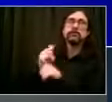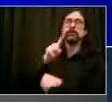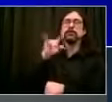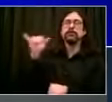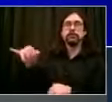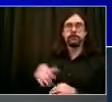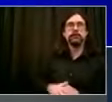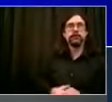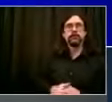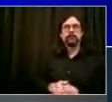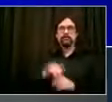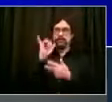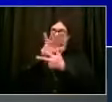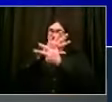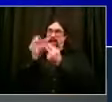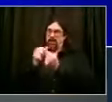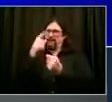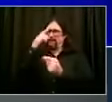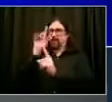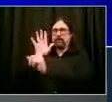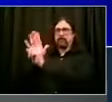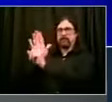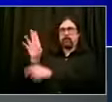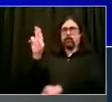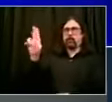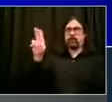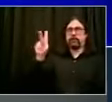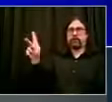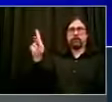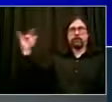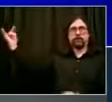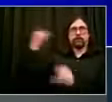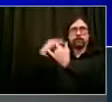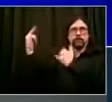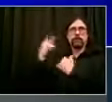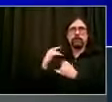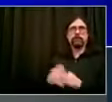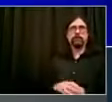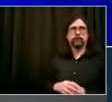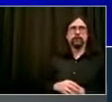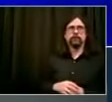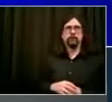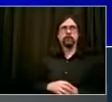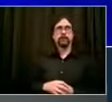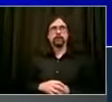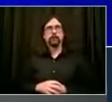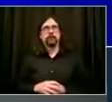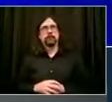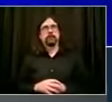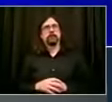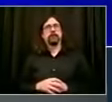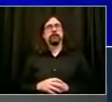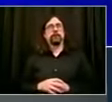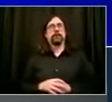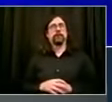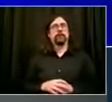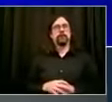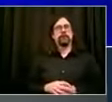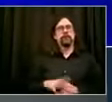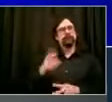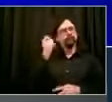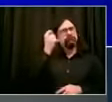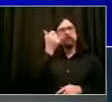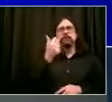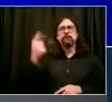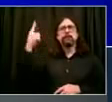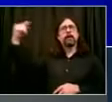everyone, look, if you don't comply with the quarantine, that's a $1,000 fine to begin, day one. If you continue